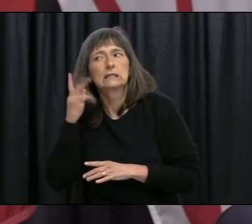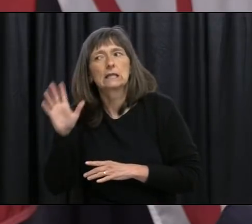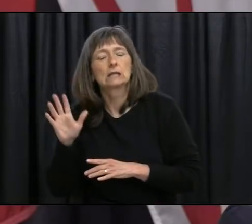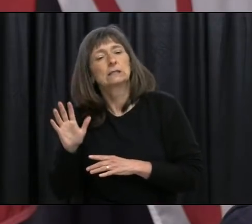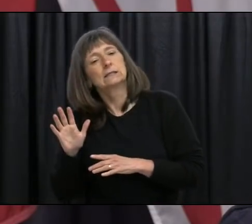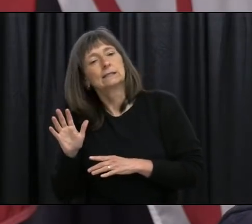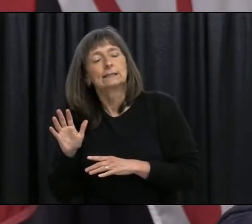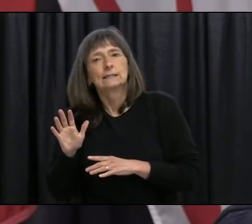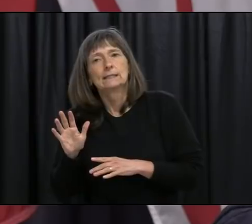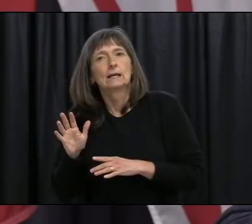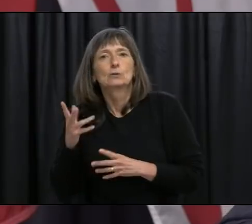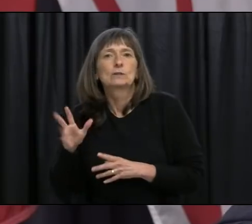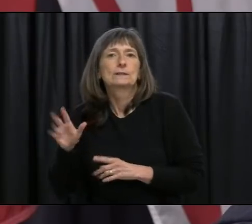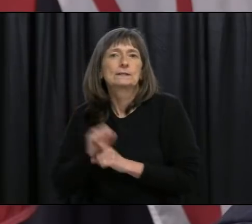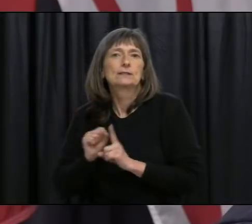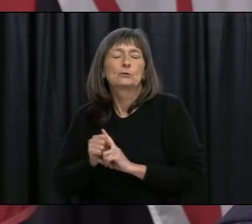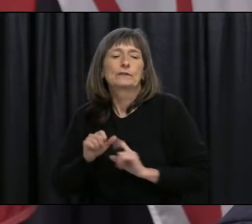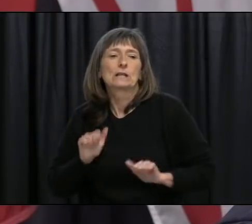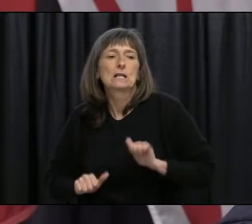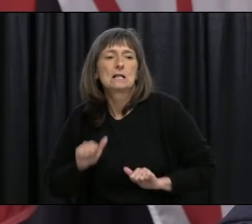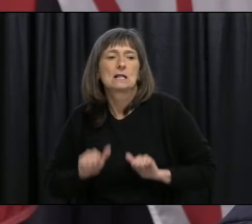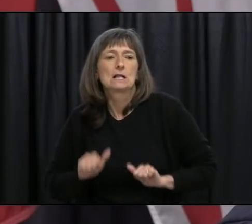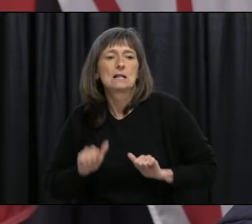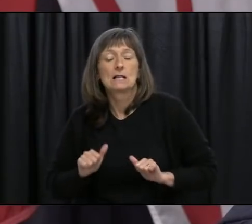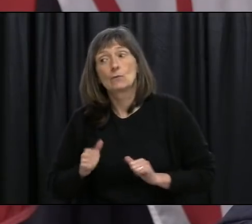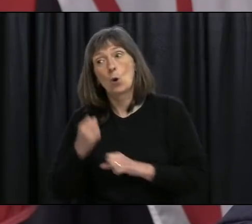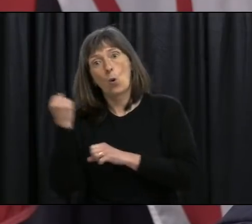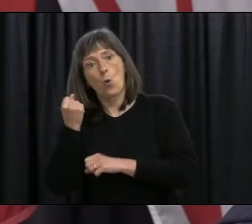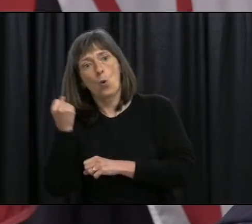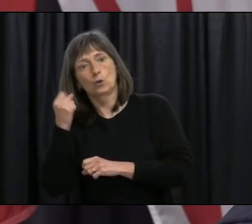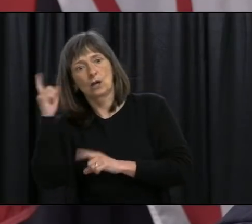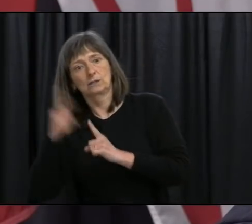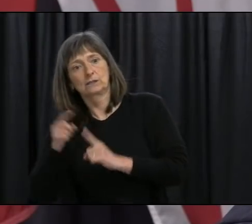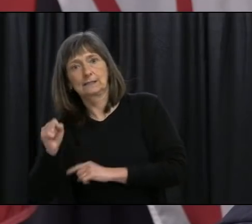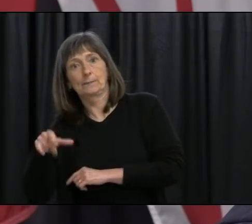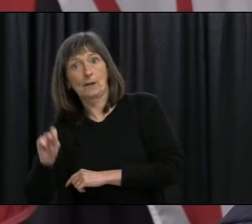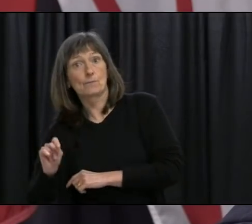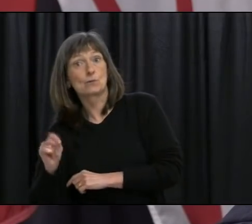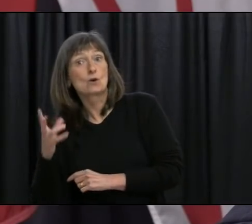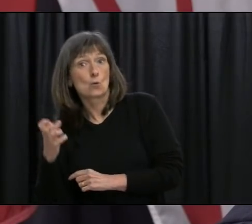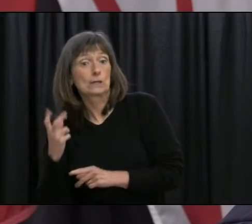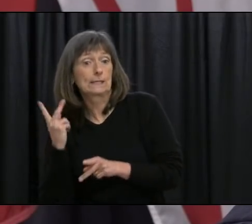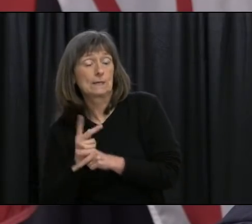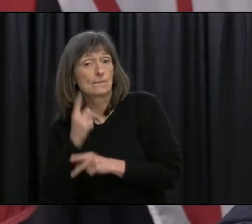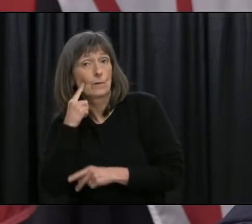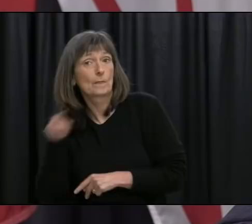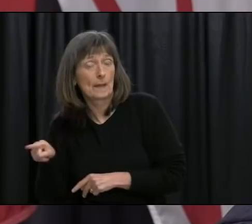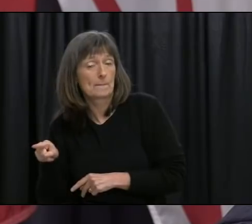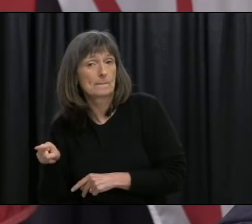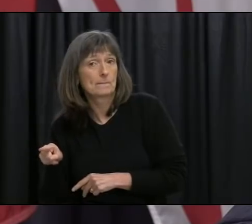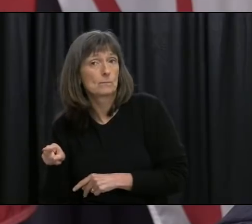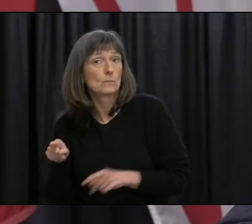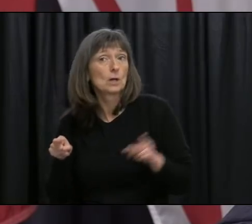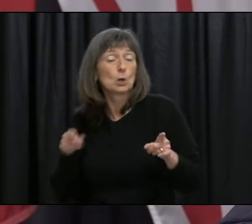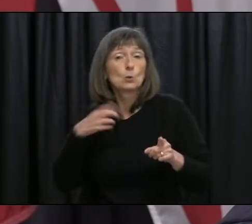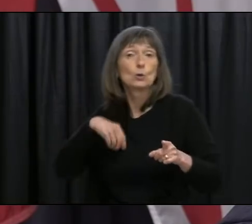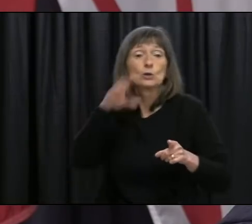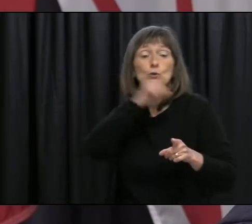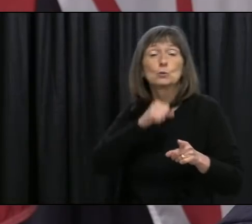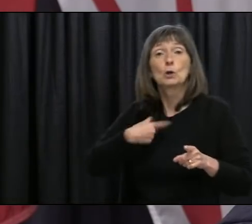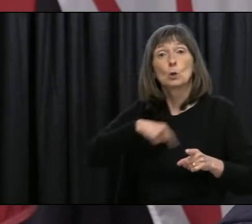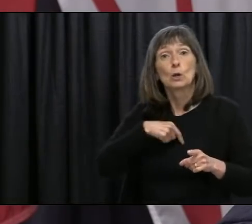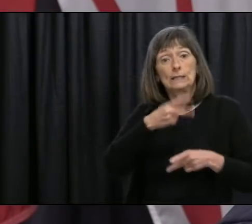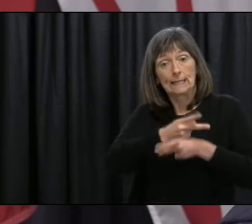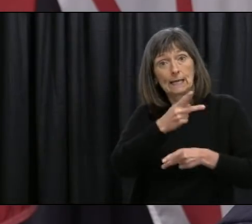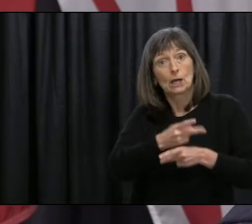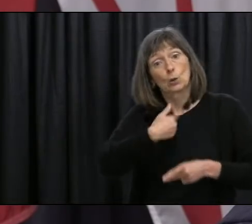service that they would want to use, let's say, in September. So we expect them, as a service provider, to treat their customers fairly, to treat the